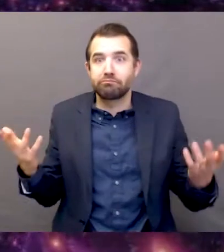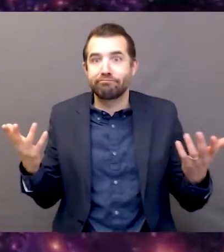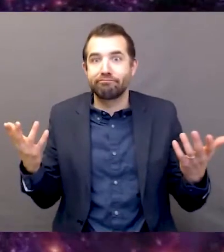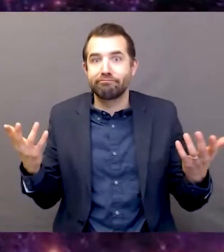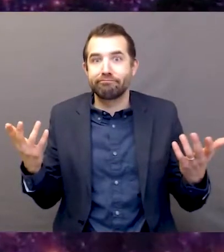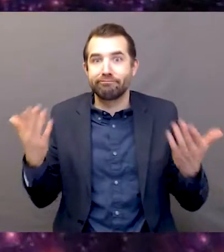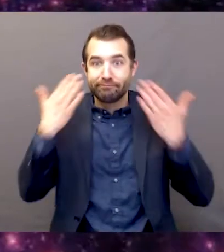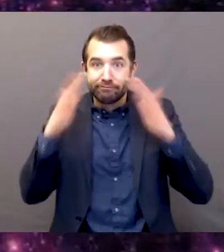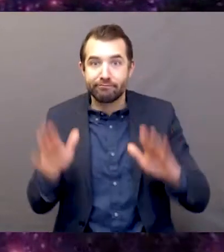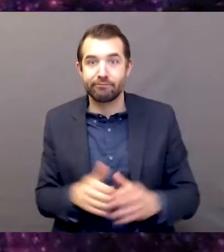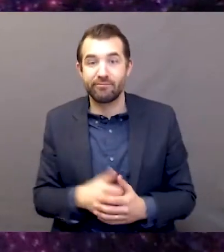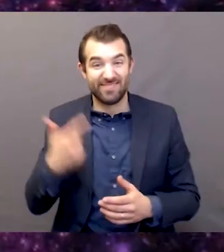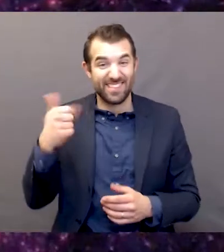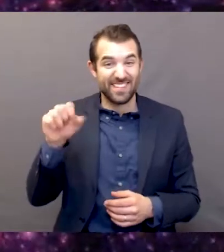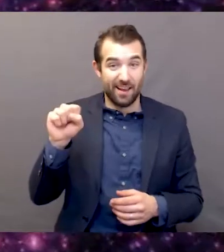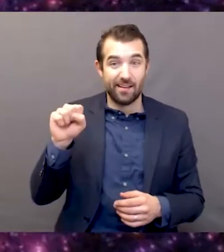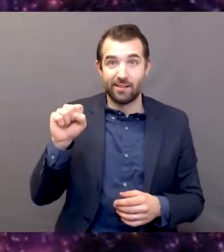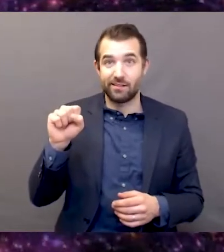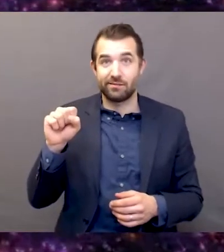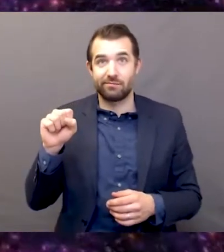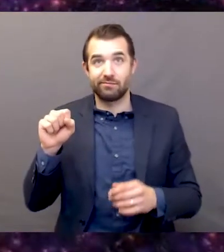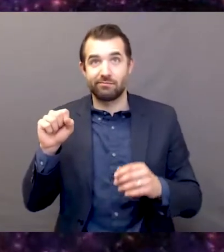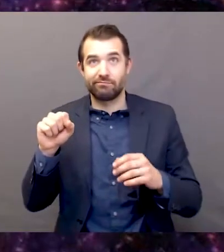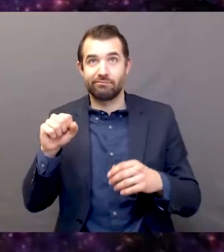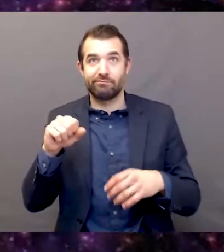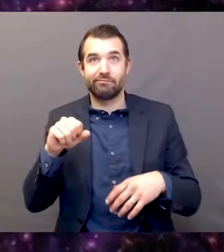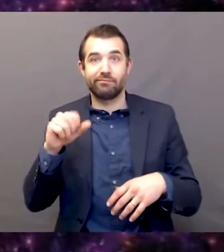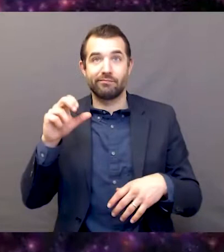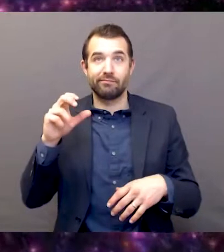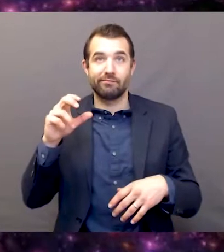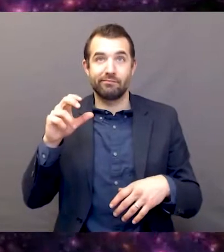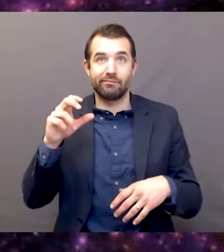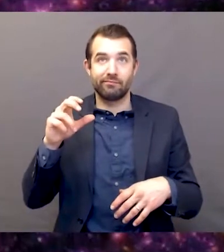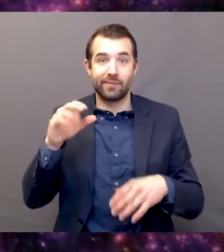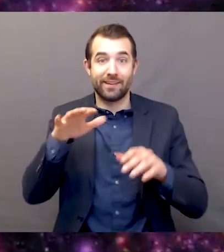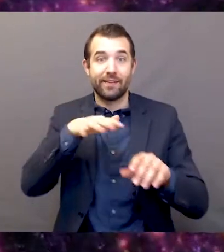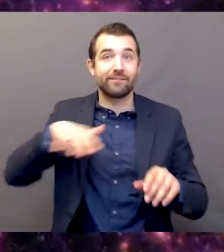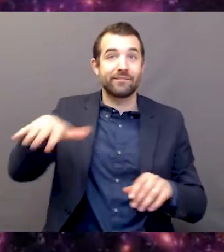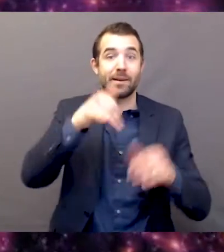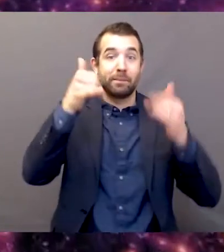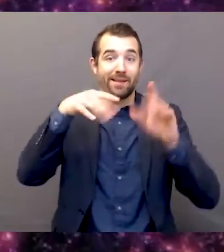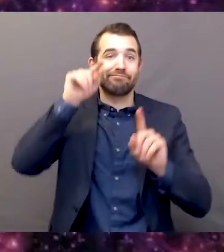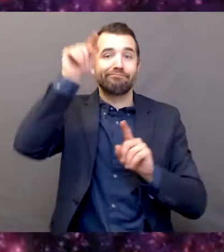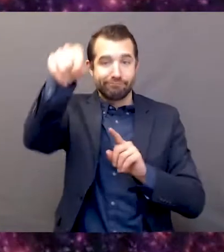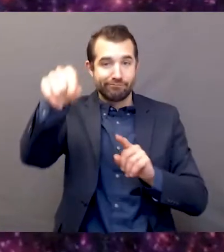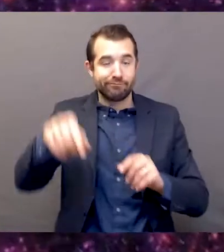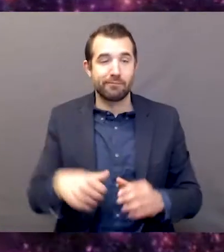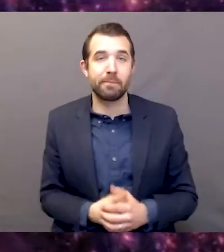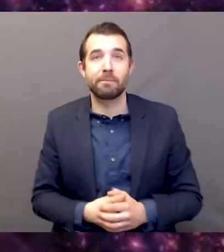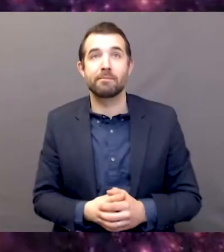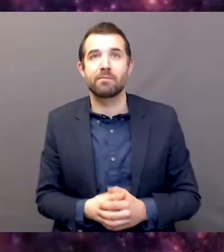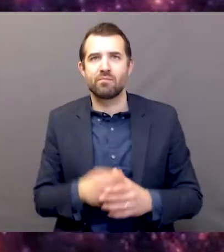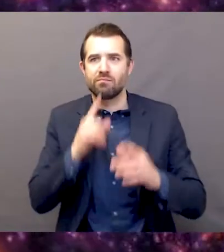cooling gas for accretion. The hot X-ray emitting gas, those are the fielders. They capture the supermassive black hole